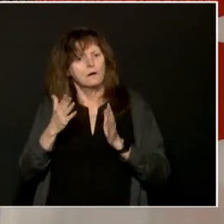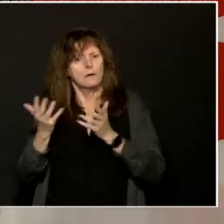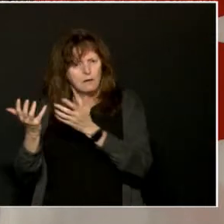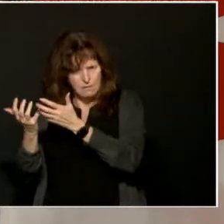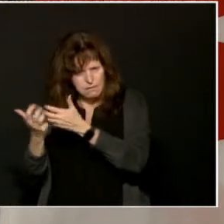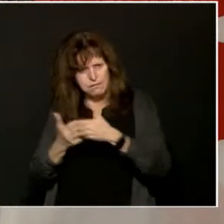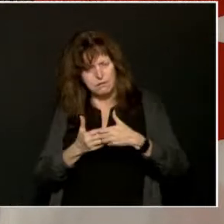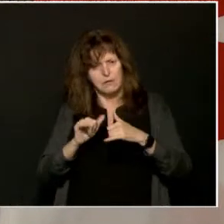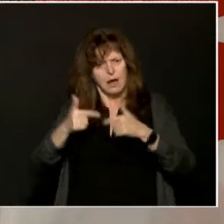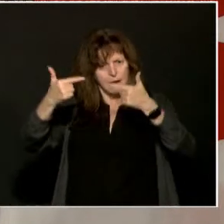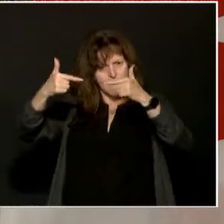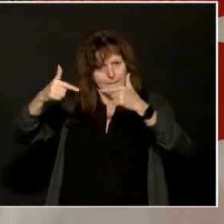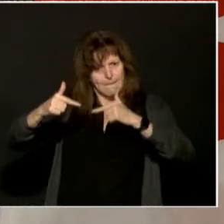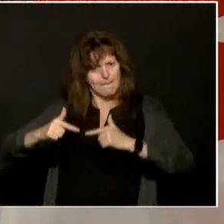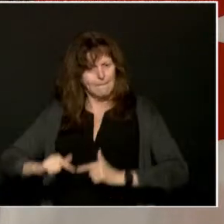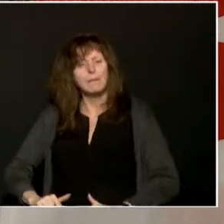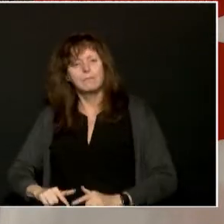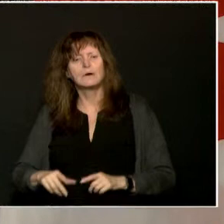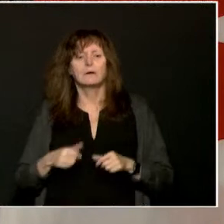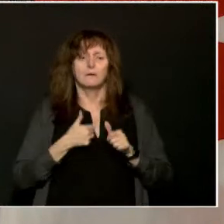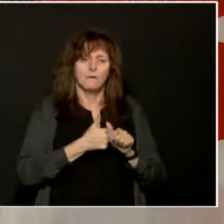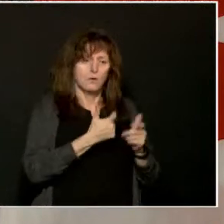more supply, we can move those